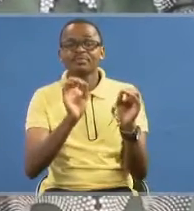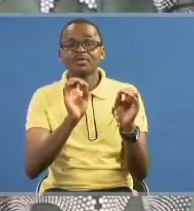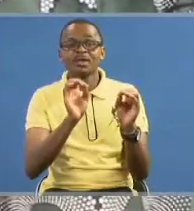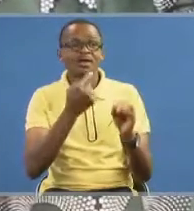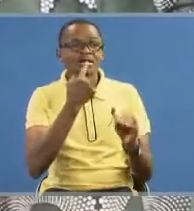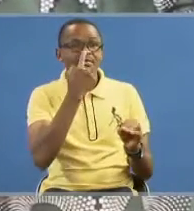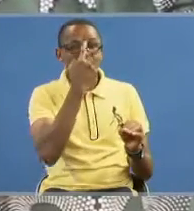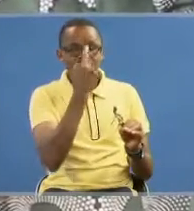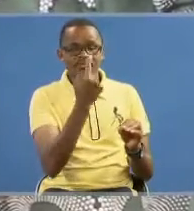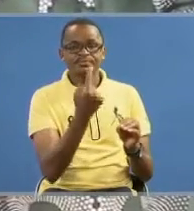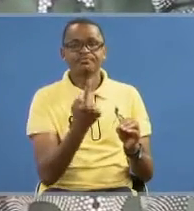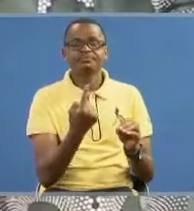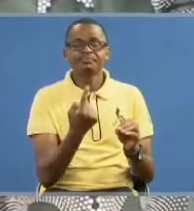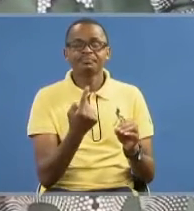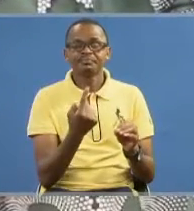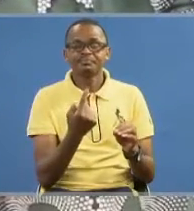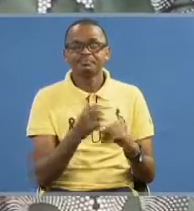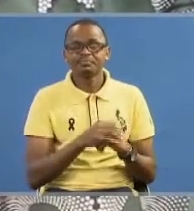Akaniambia